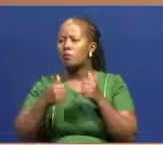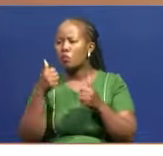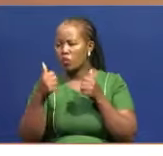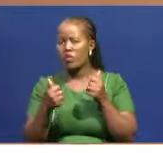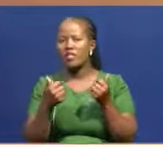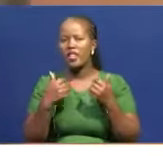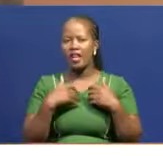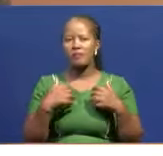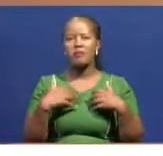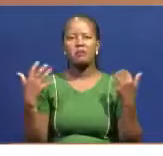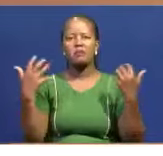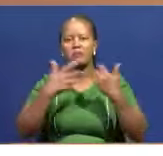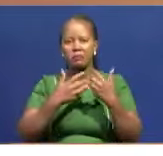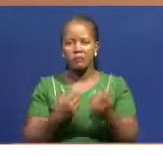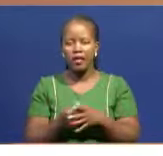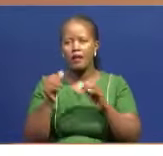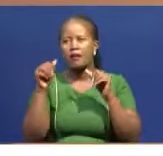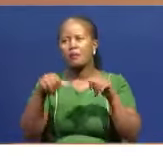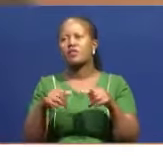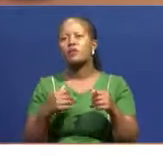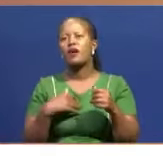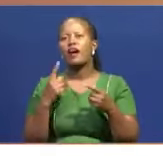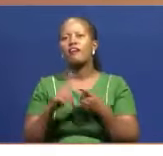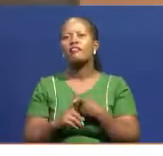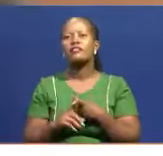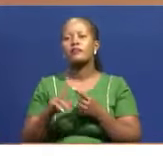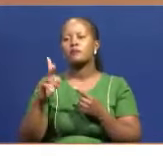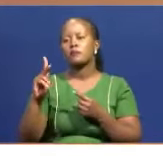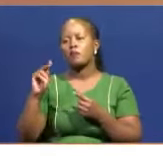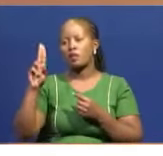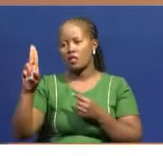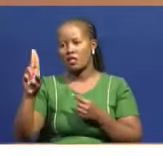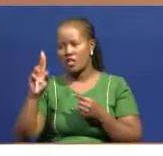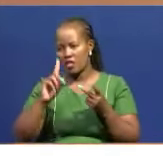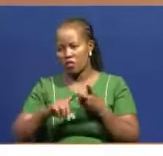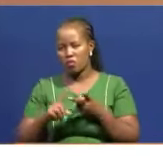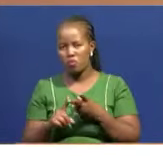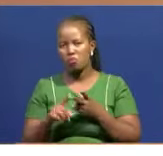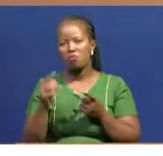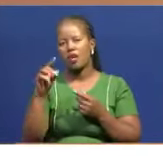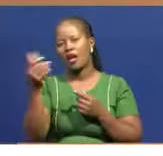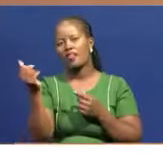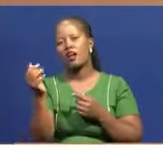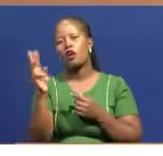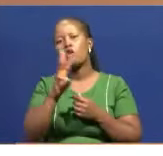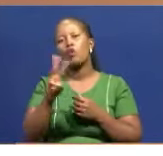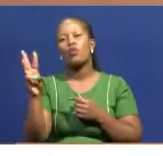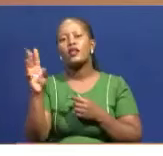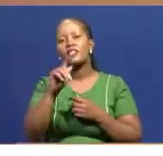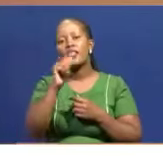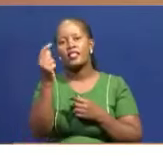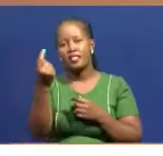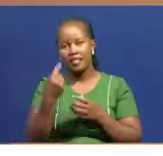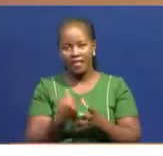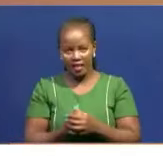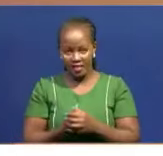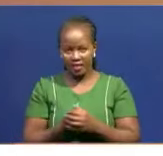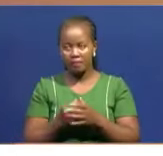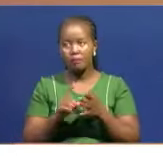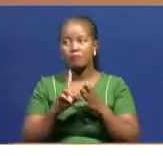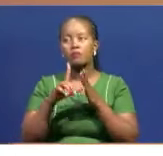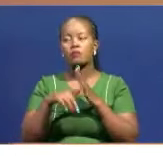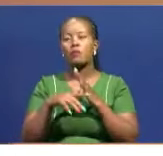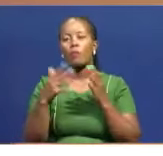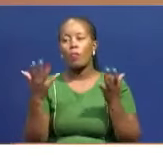you can't put KU to play with the team in Western Kenya. Yes. And then after that was done,